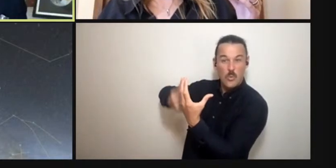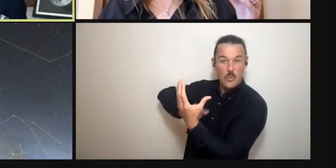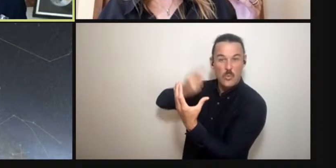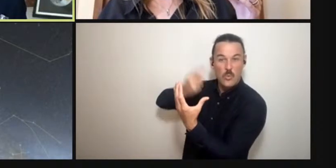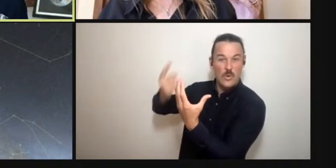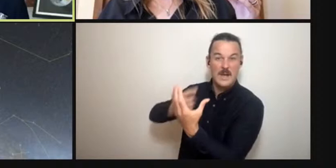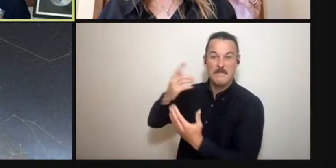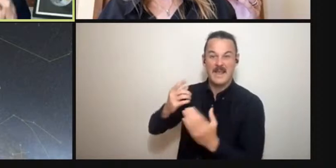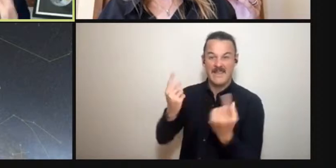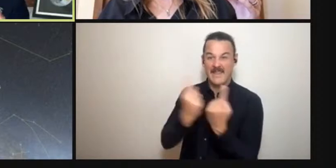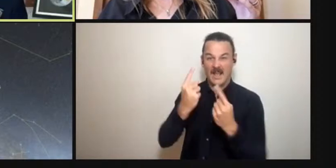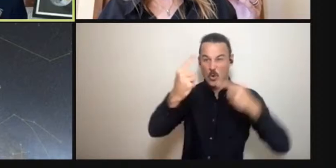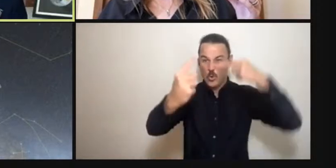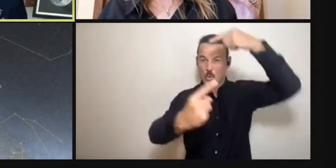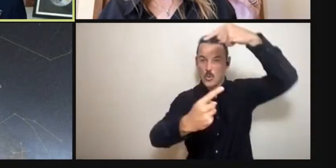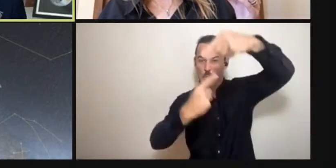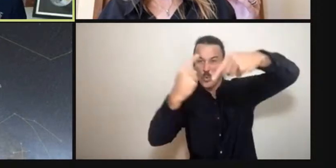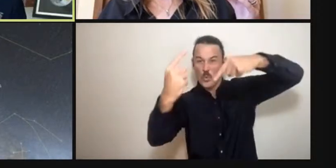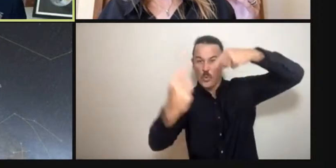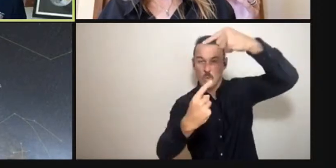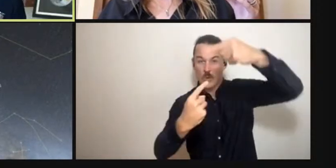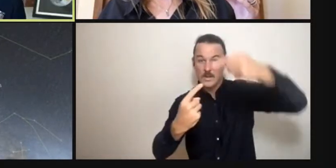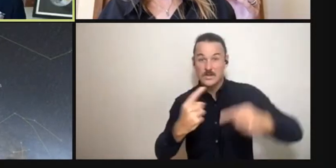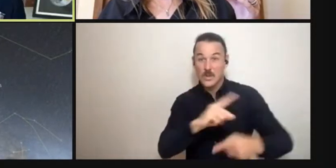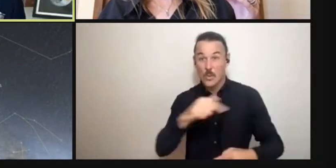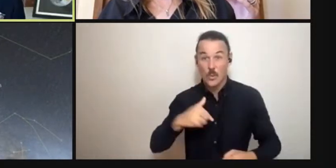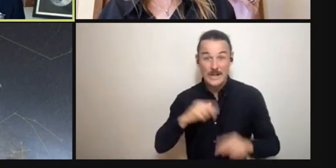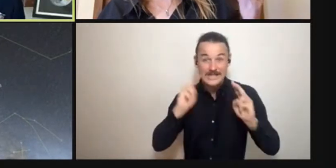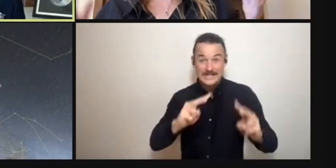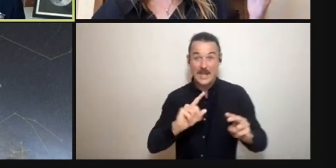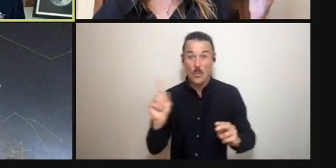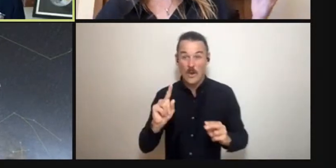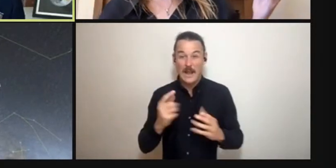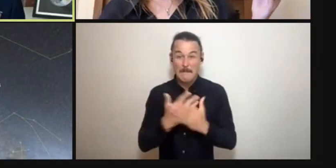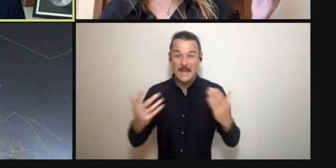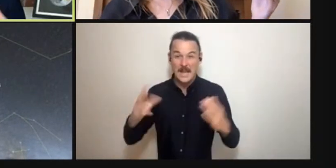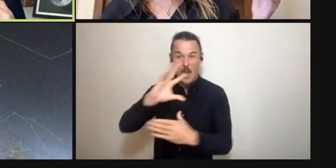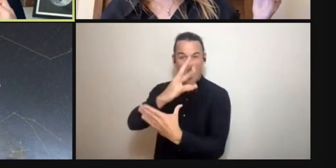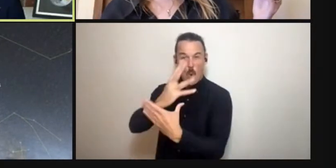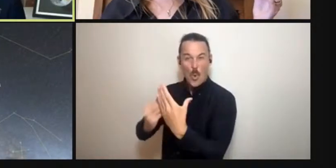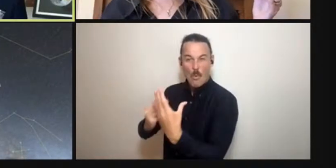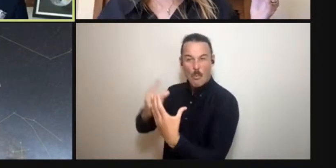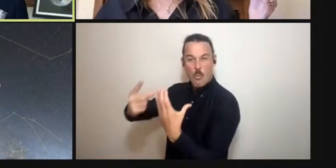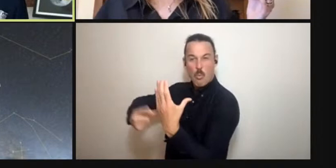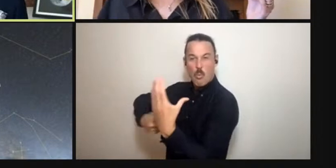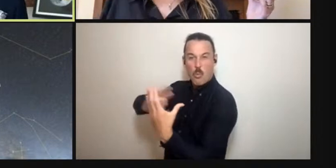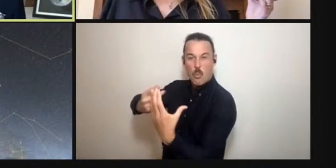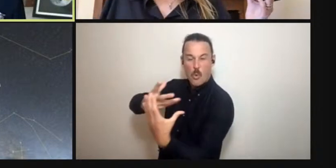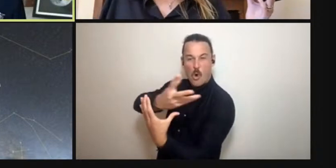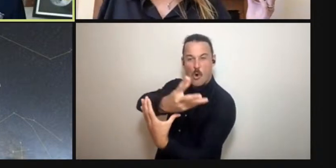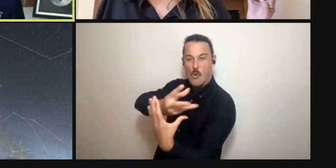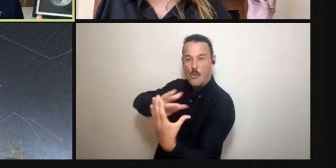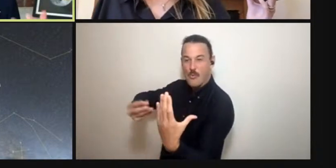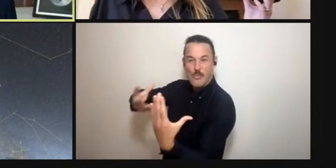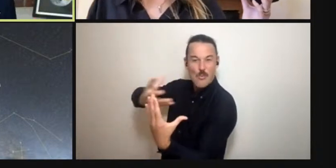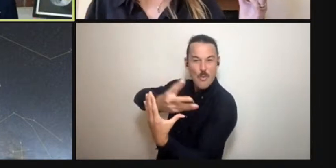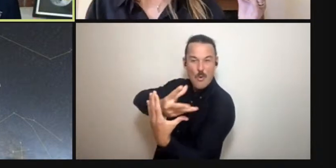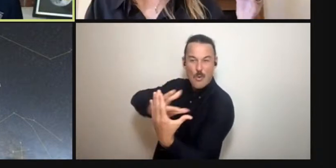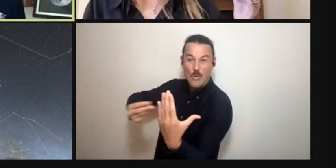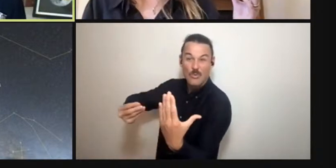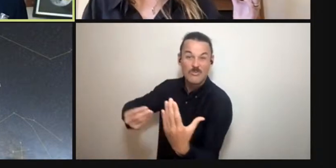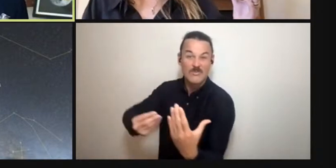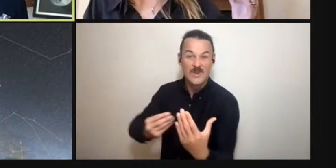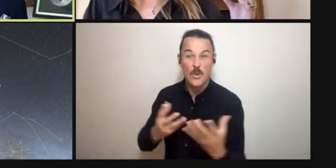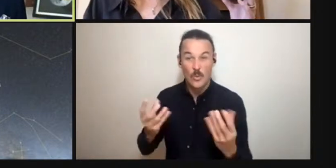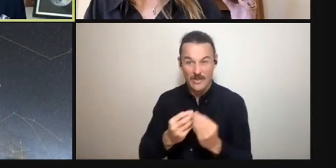the galaxy. So we're actually seeing a feeding supermassive black hole through radio. And Australia has done some wonderful work with radio. We've got the Square